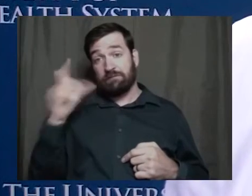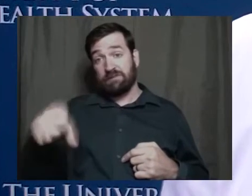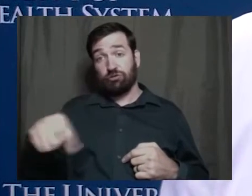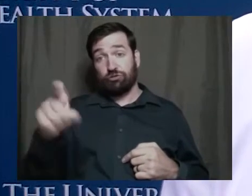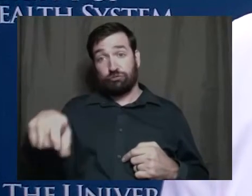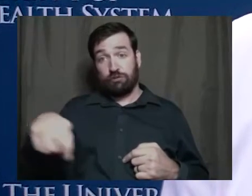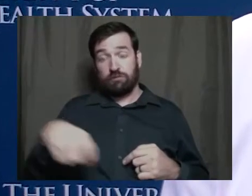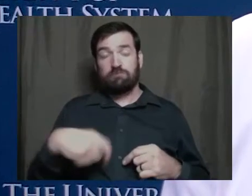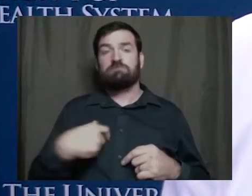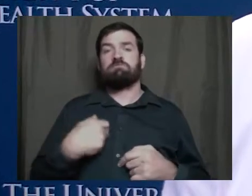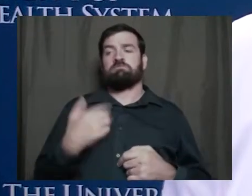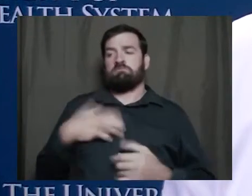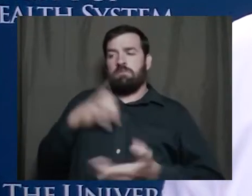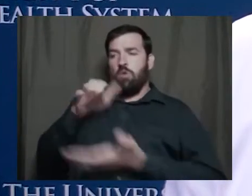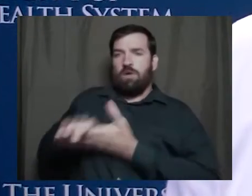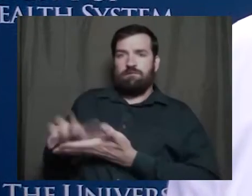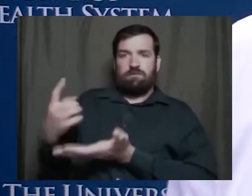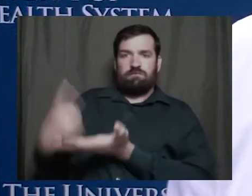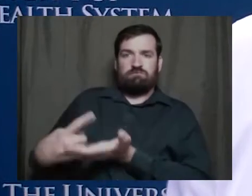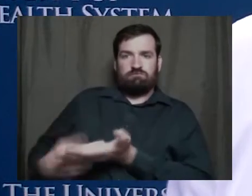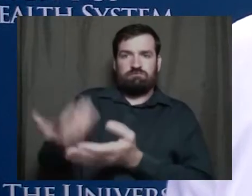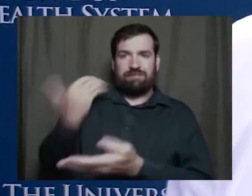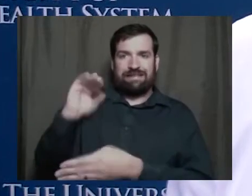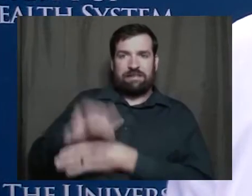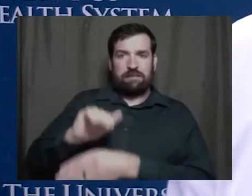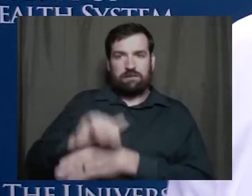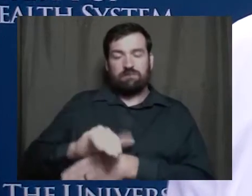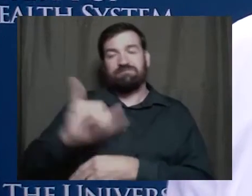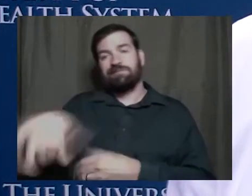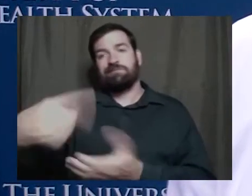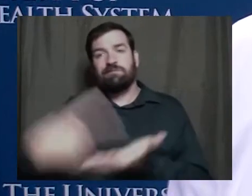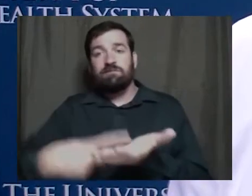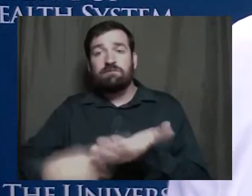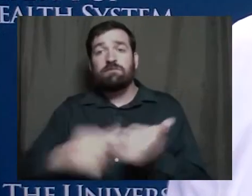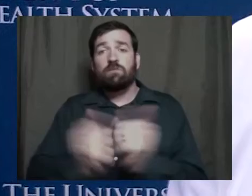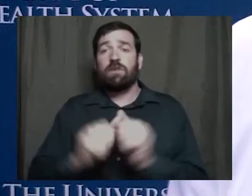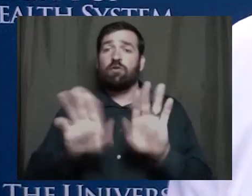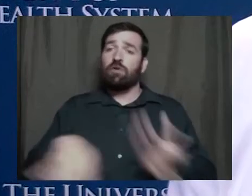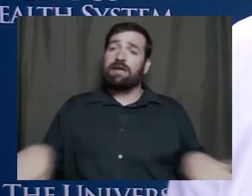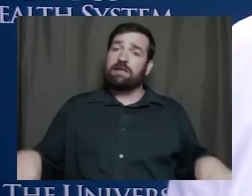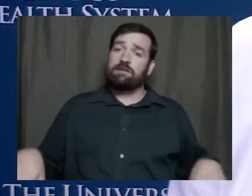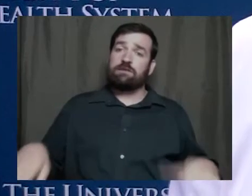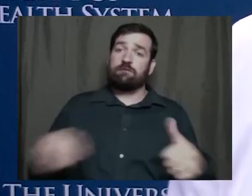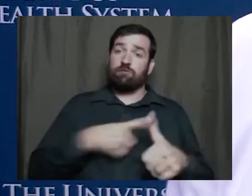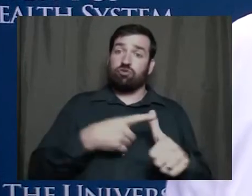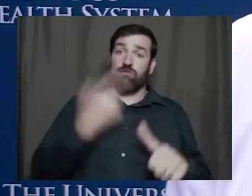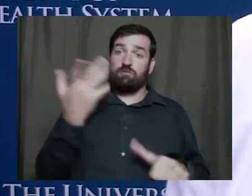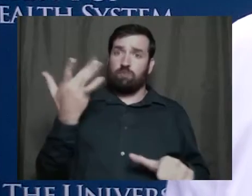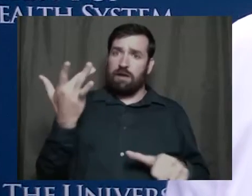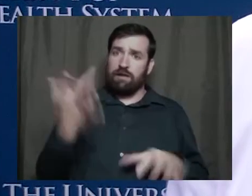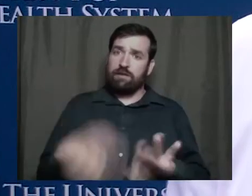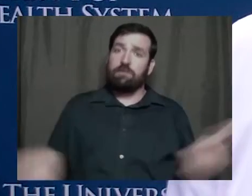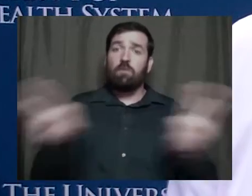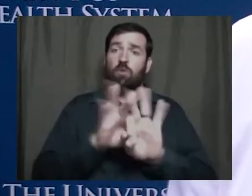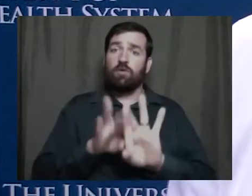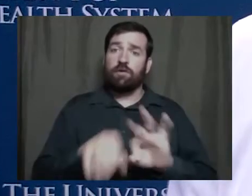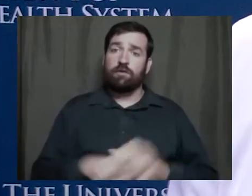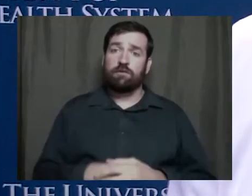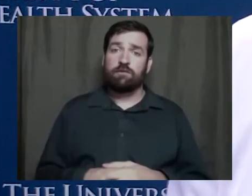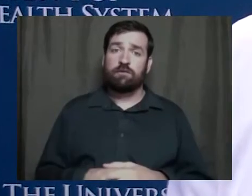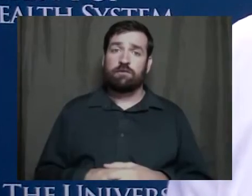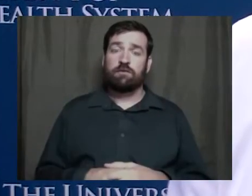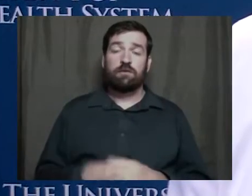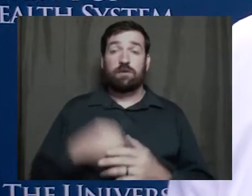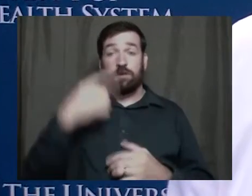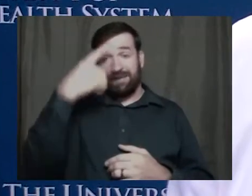night. And have those conversations with your kids up front about why that stuff is important. Because I know